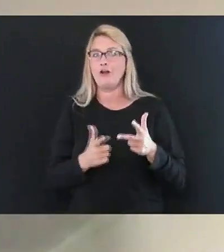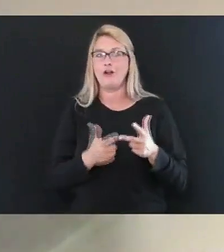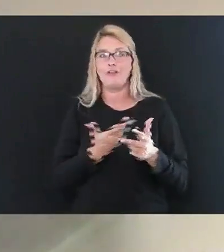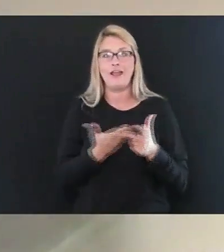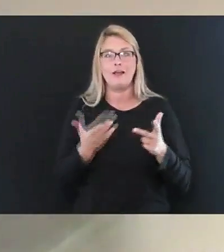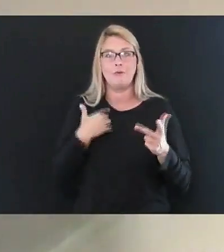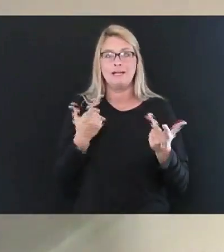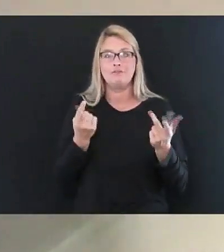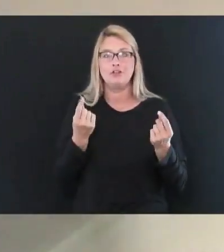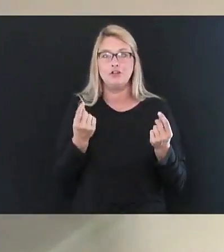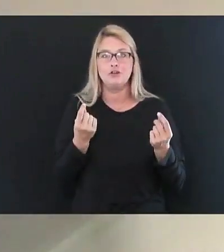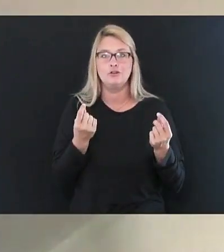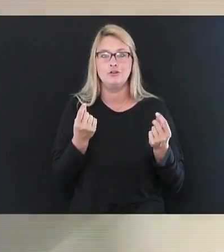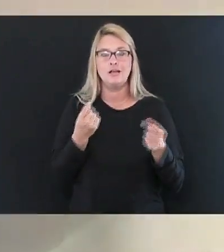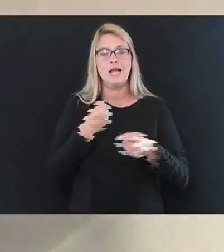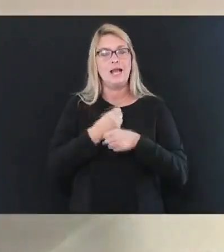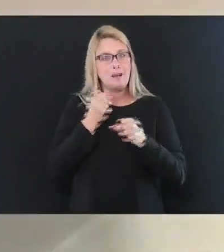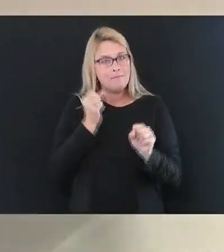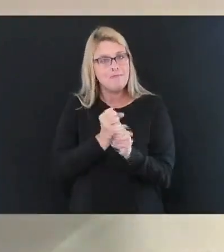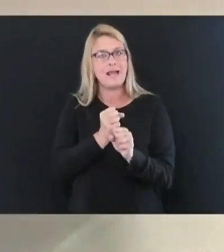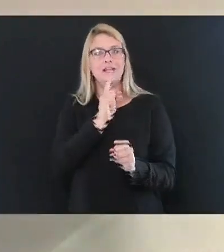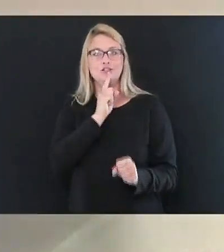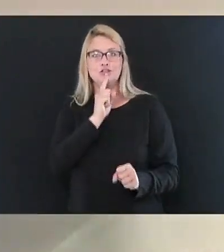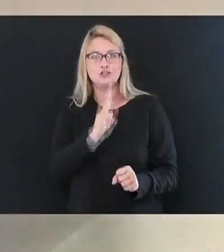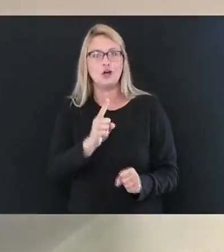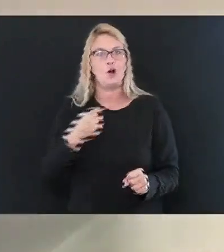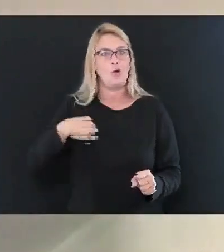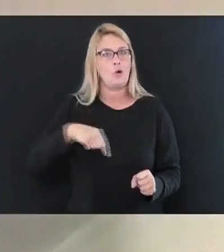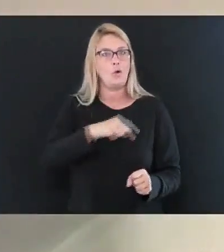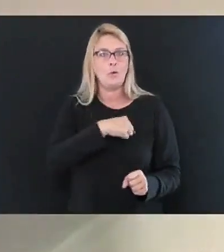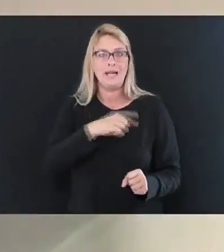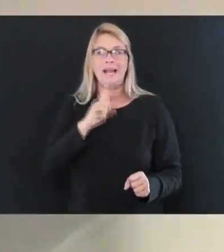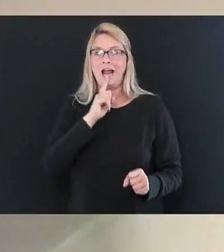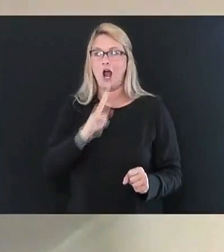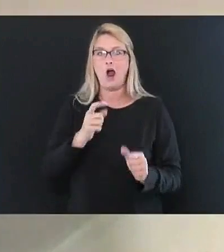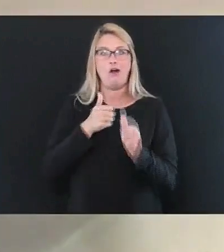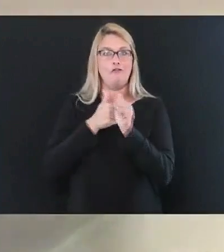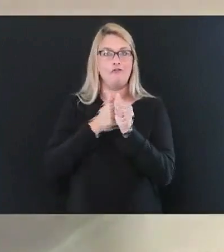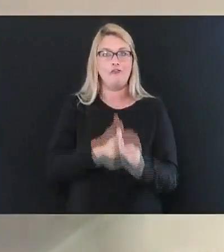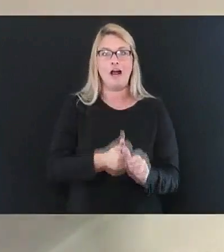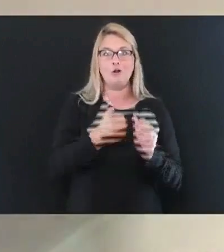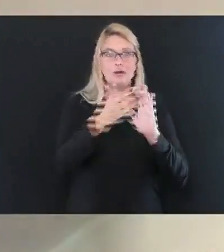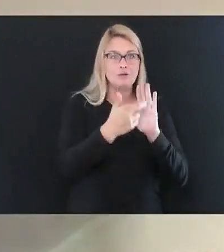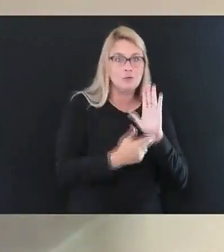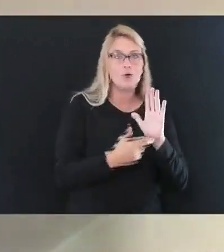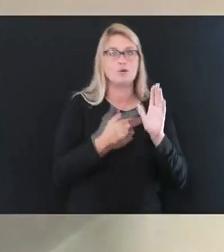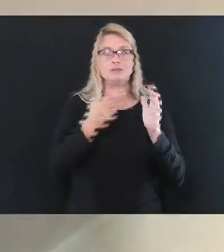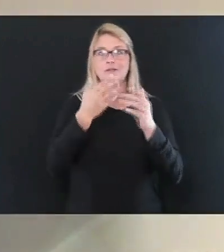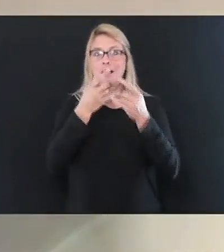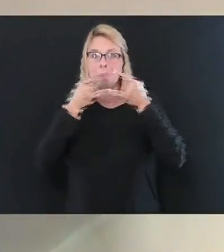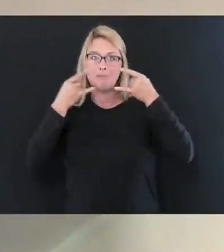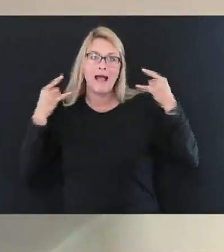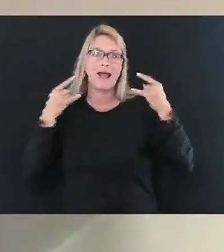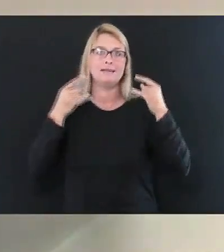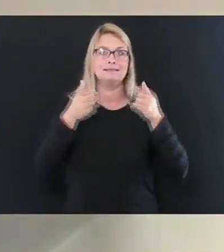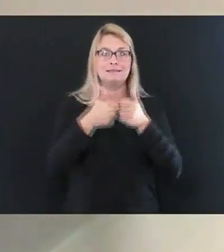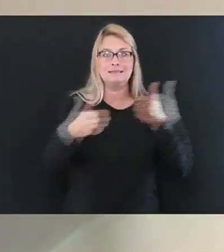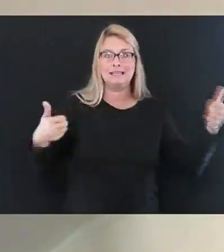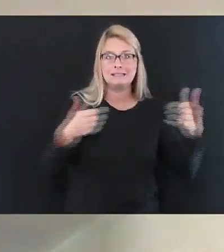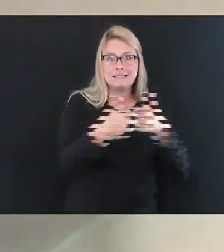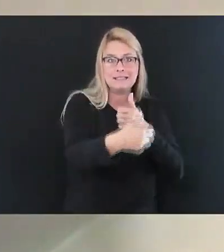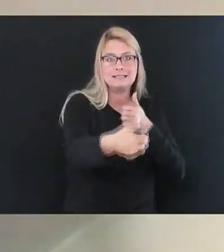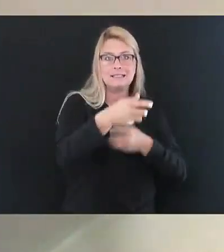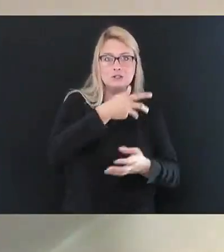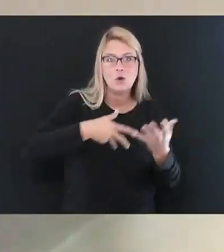make sure that we are appropriately mitigating, which on the individual levels is masks and distancing, but on